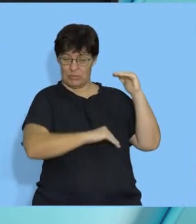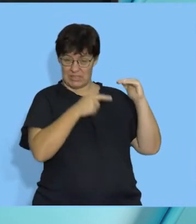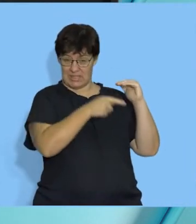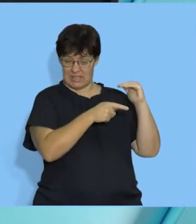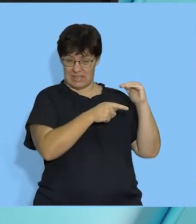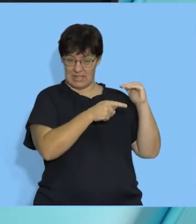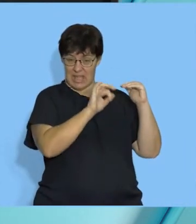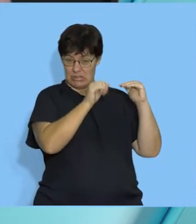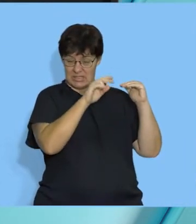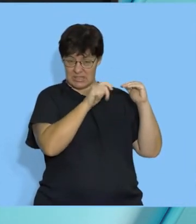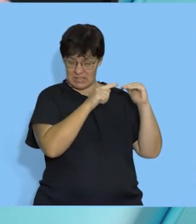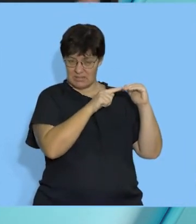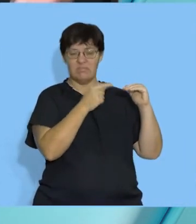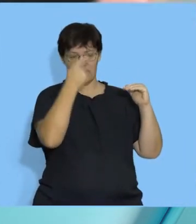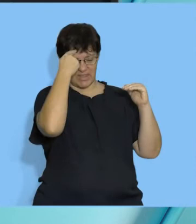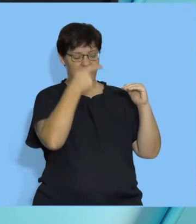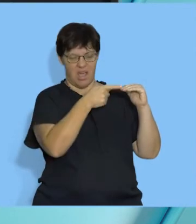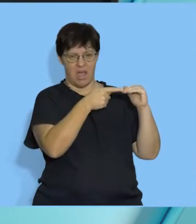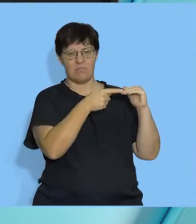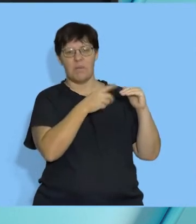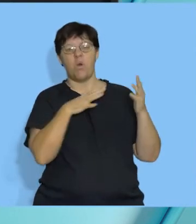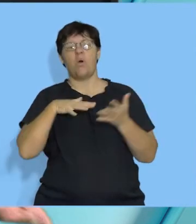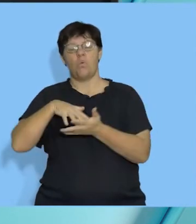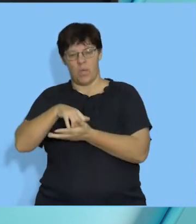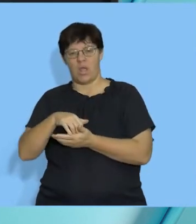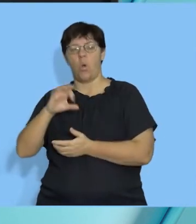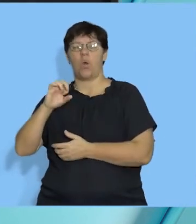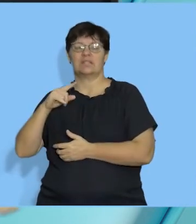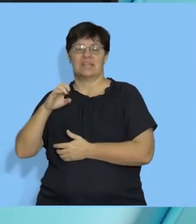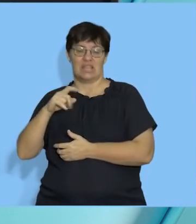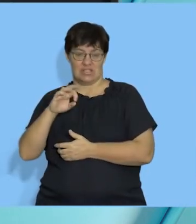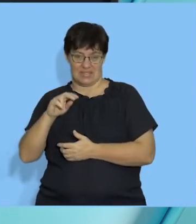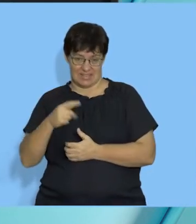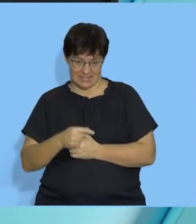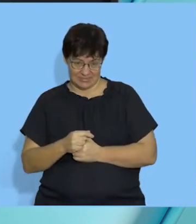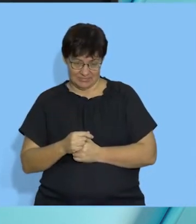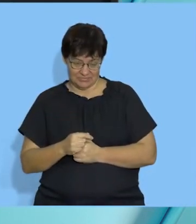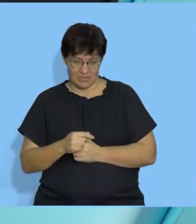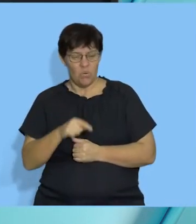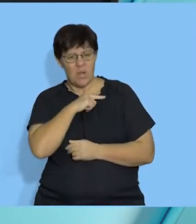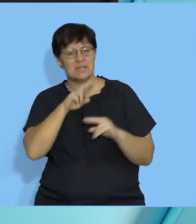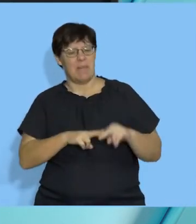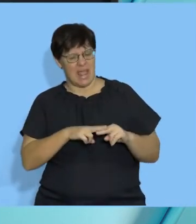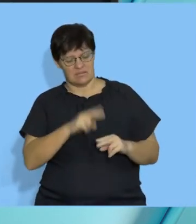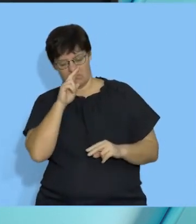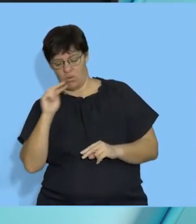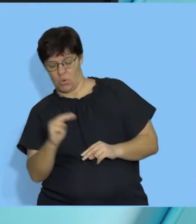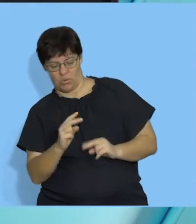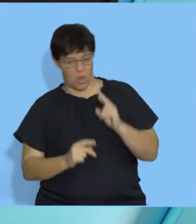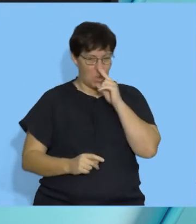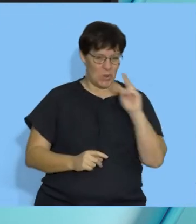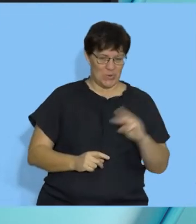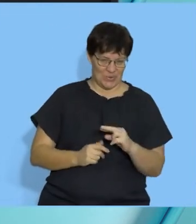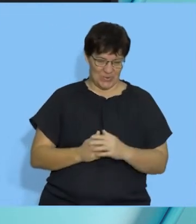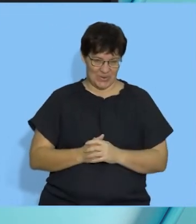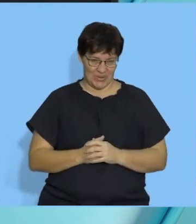as being a weaker oxidizing agent. We are saying the same thing depending on how you look at it. But if you look at it in terms of losing